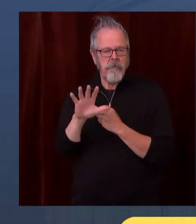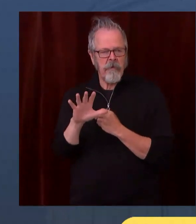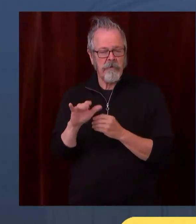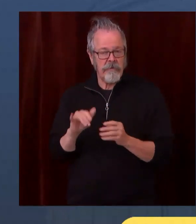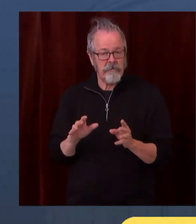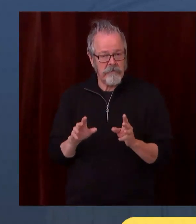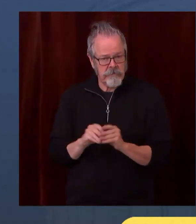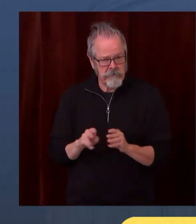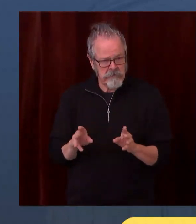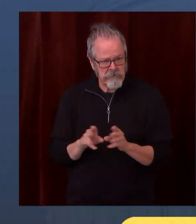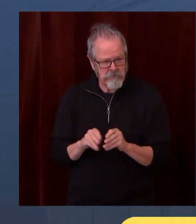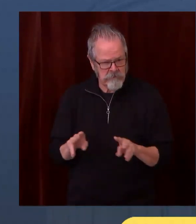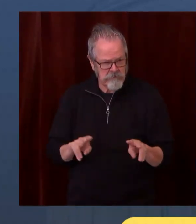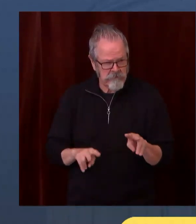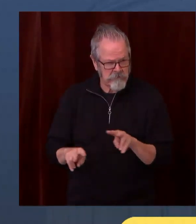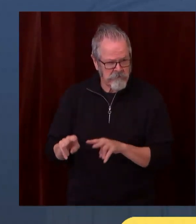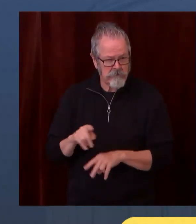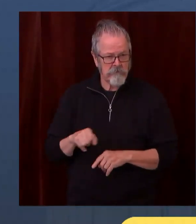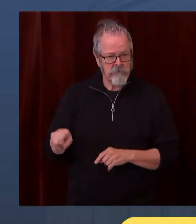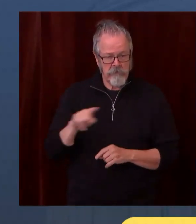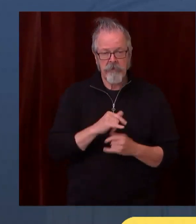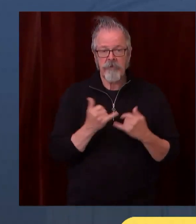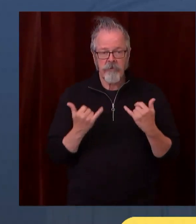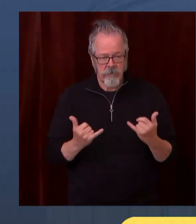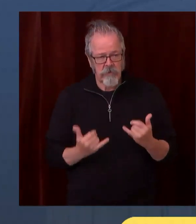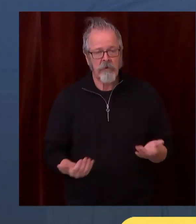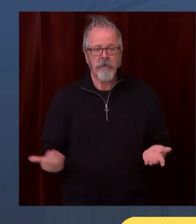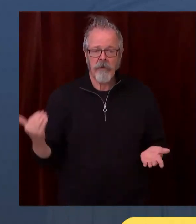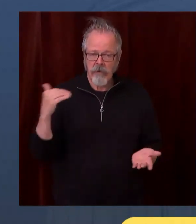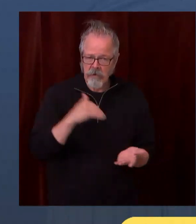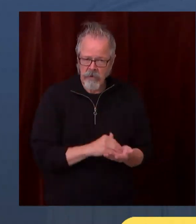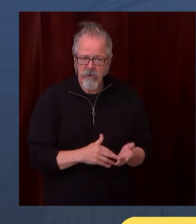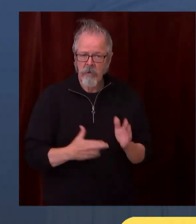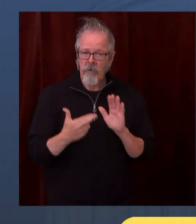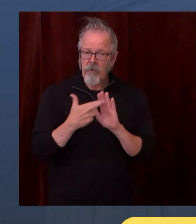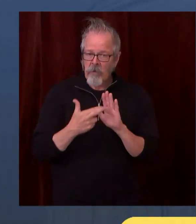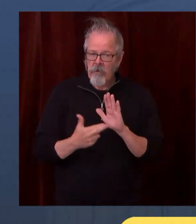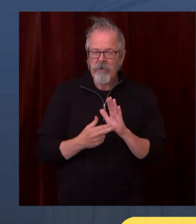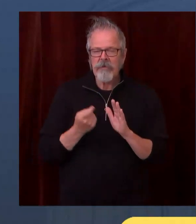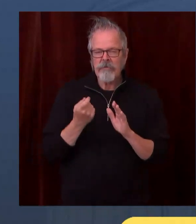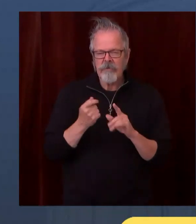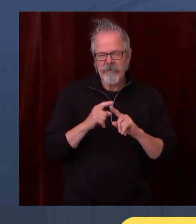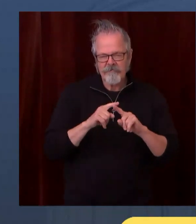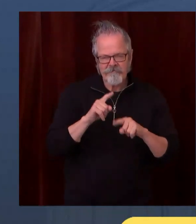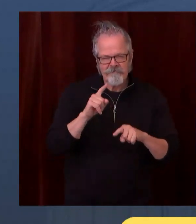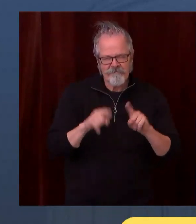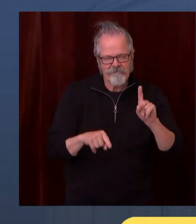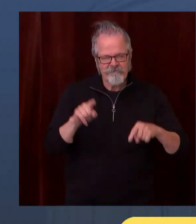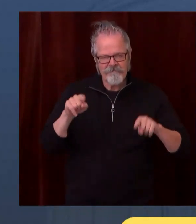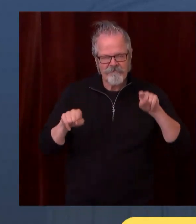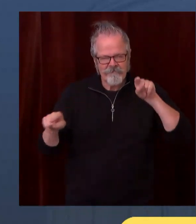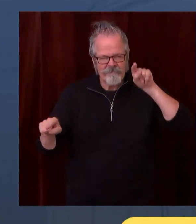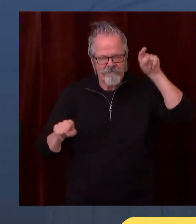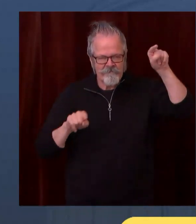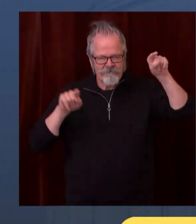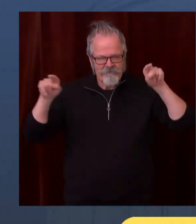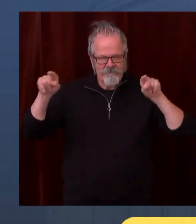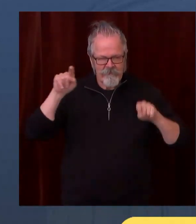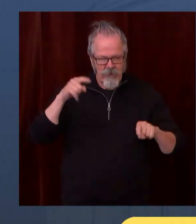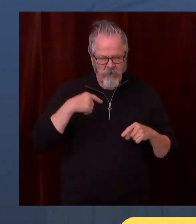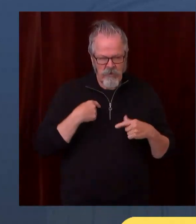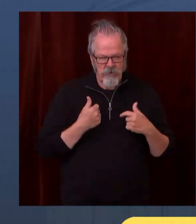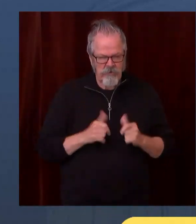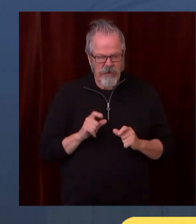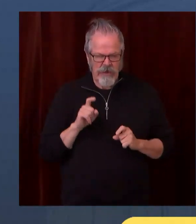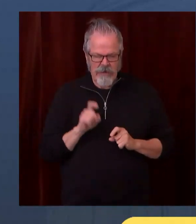allowed in different counties there. So we're working with their health department folks and their elected officials on